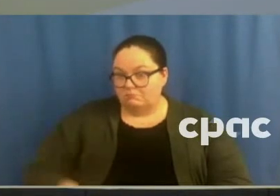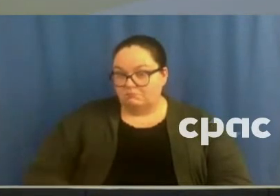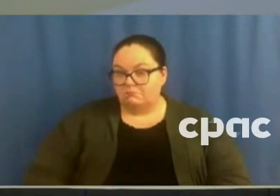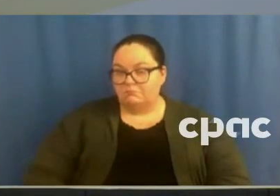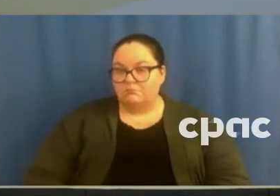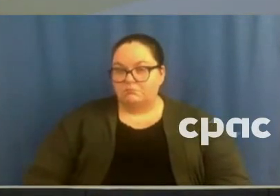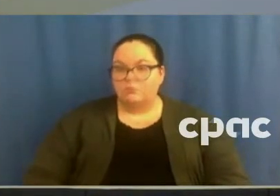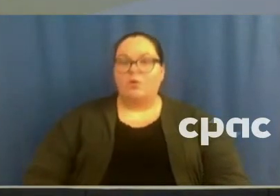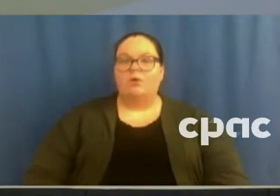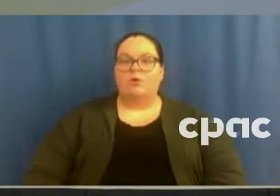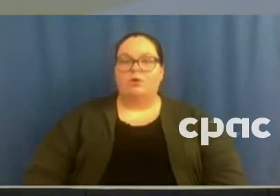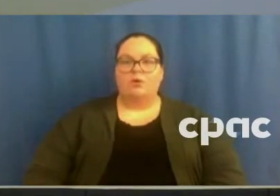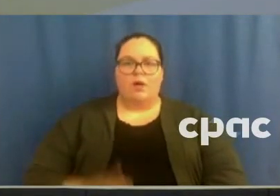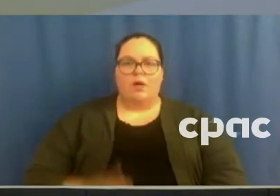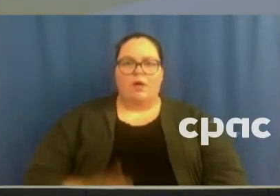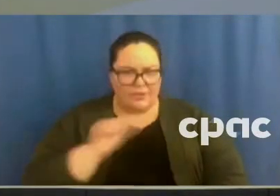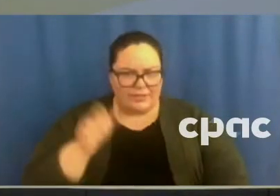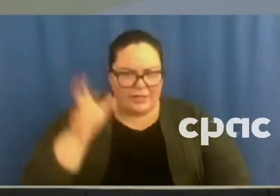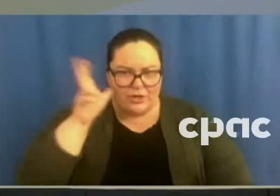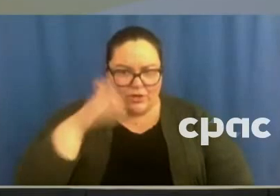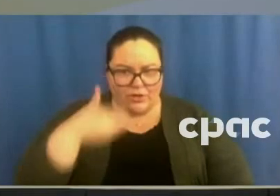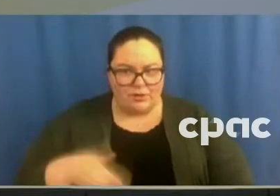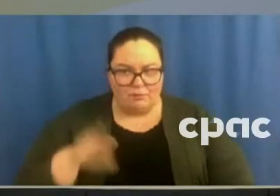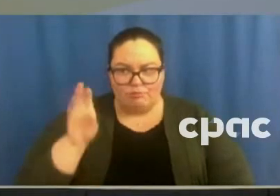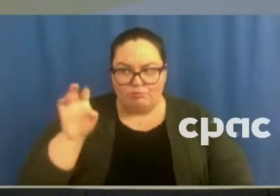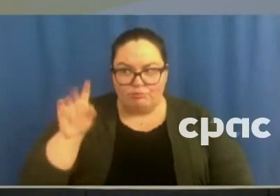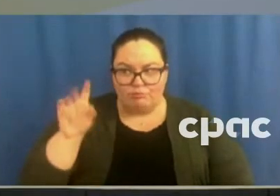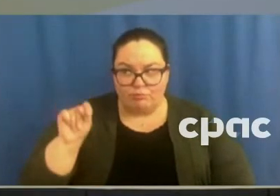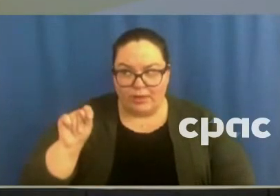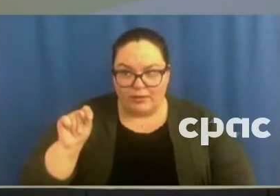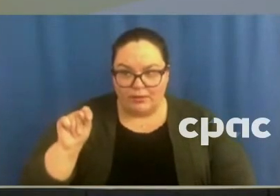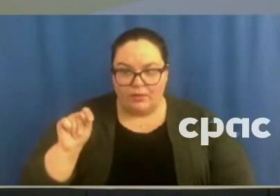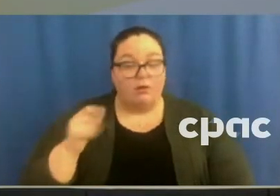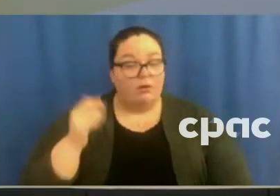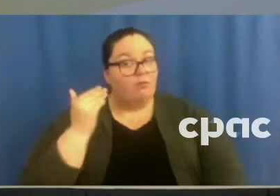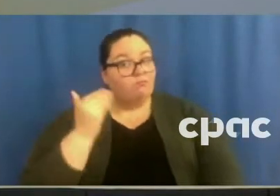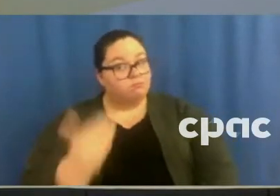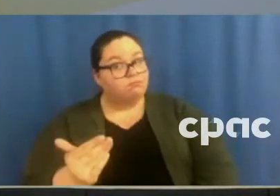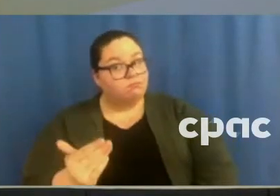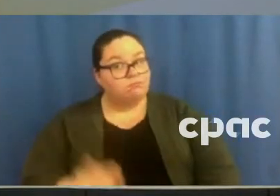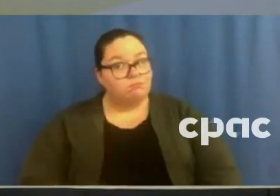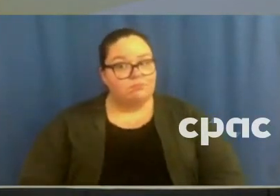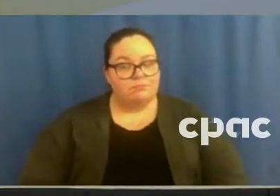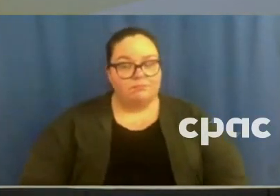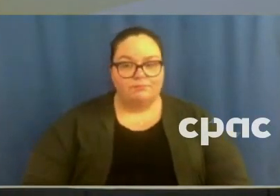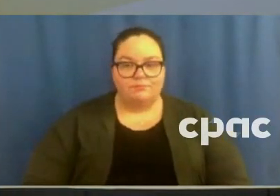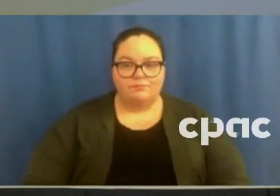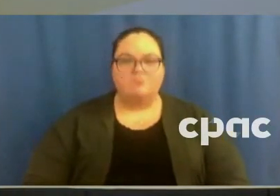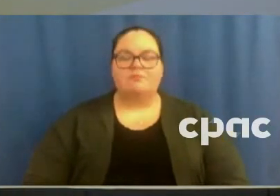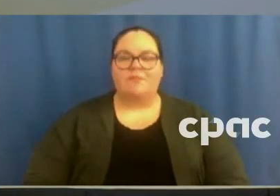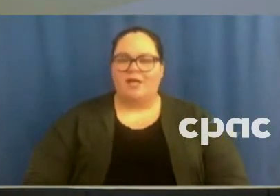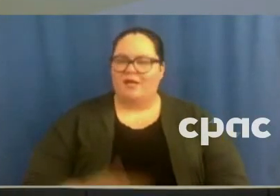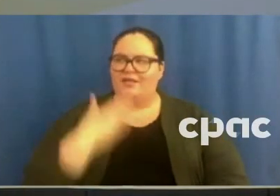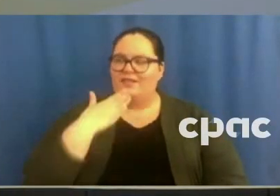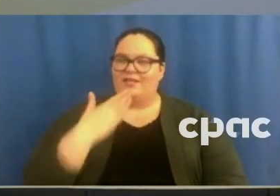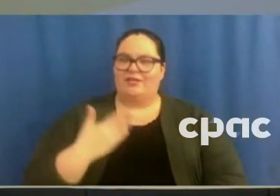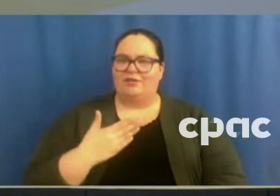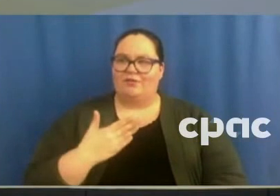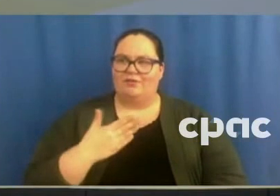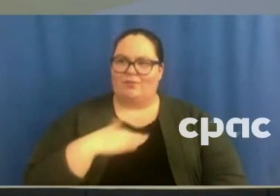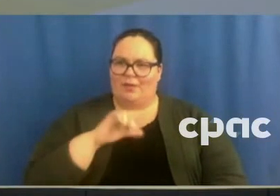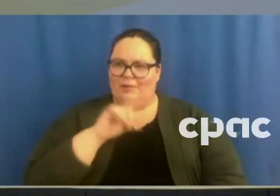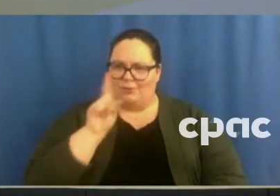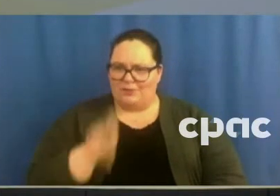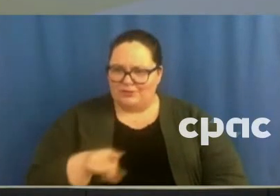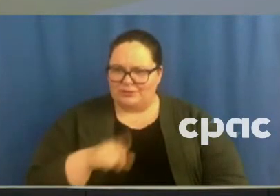I apologize. Can you hear me? This is Brett Bundell with the Canadian Press. Go ahead, Brett. Thanks very much for taking my question. I was